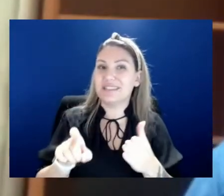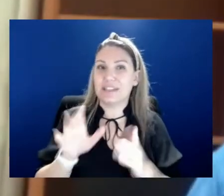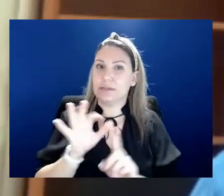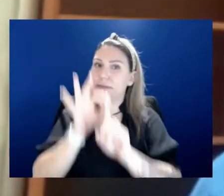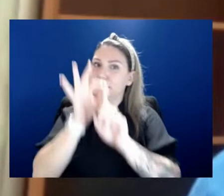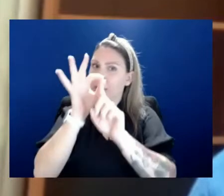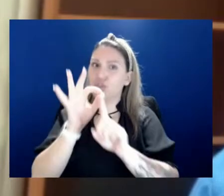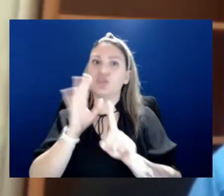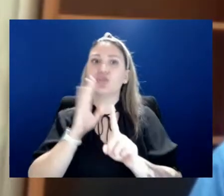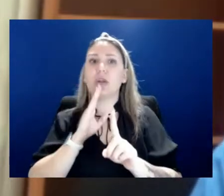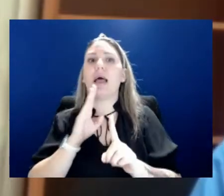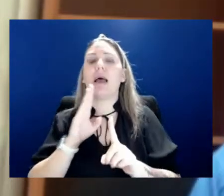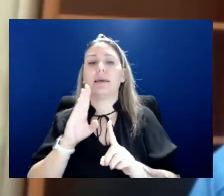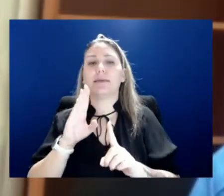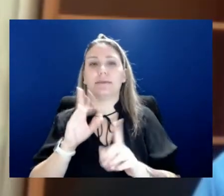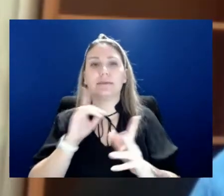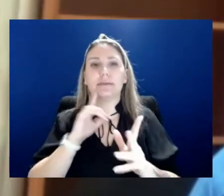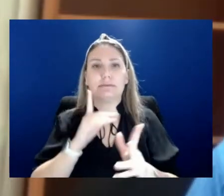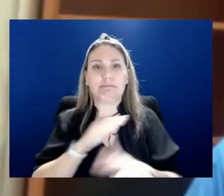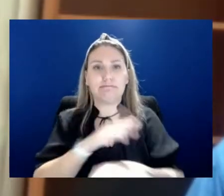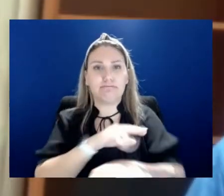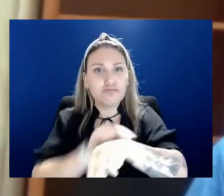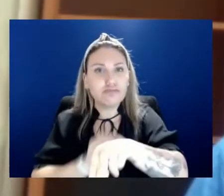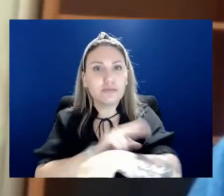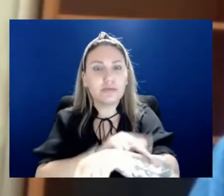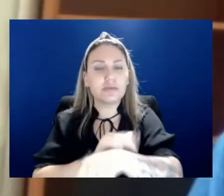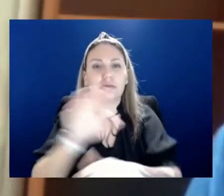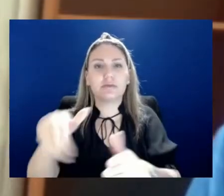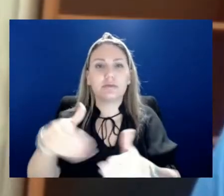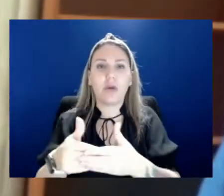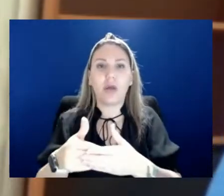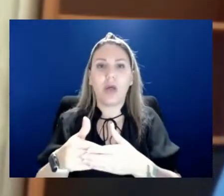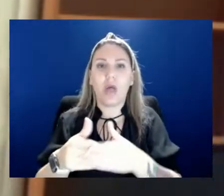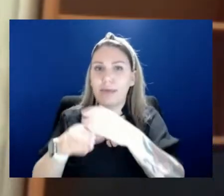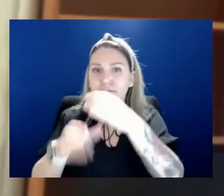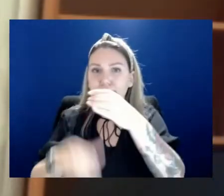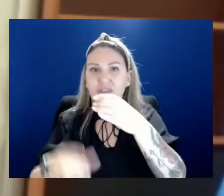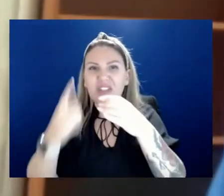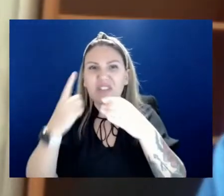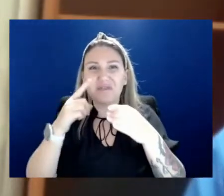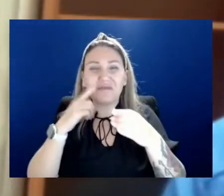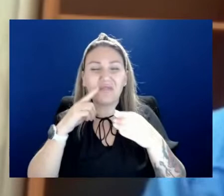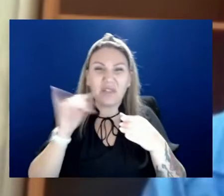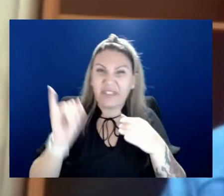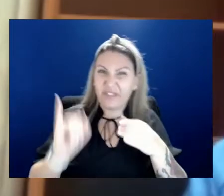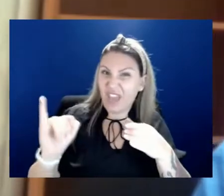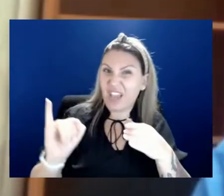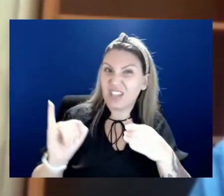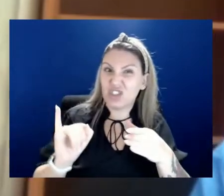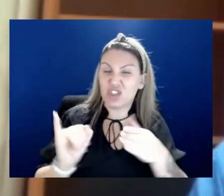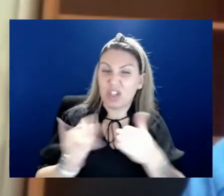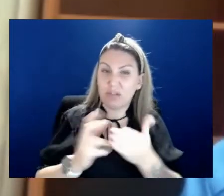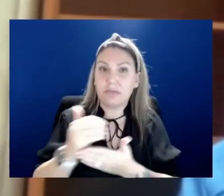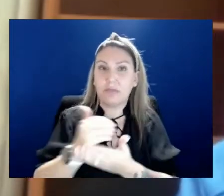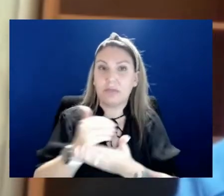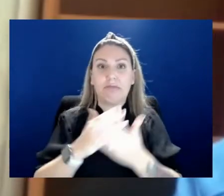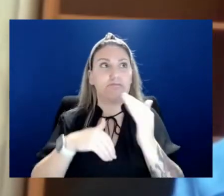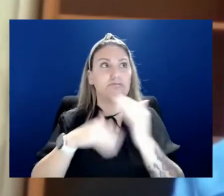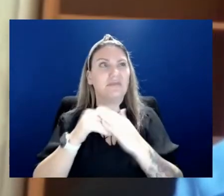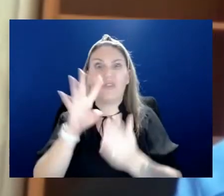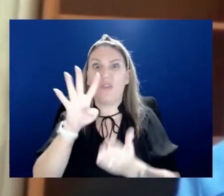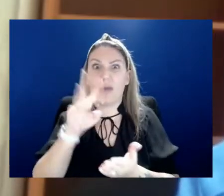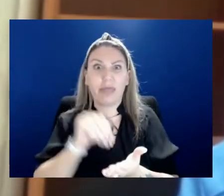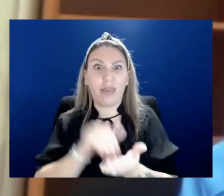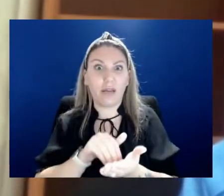then the canisters that collect all the pus and the exudate and all that, can run up to